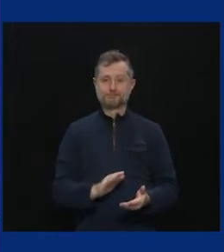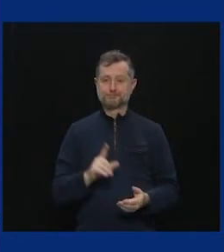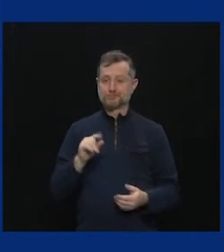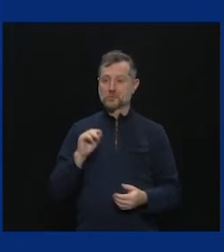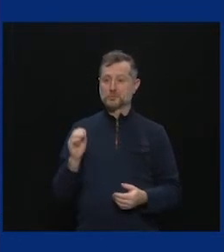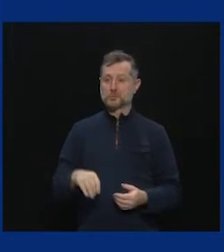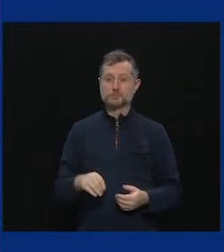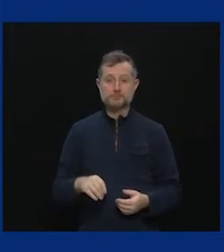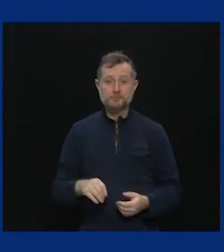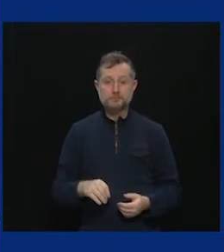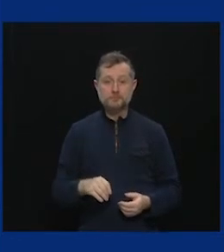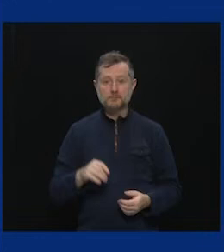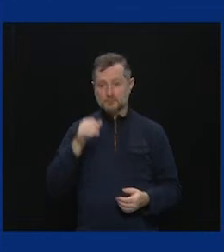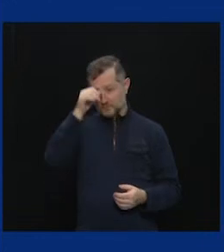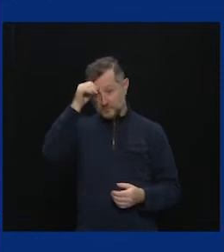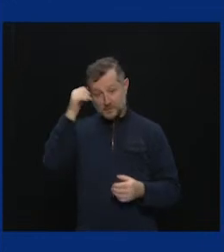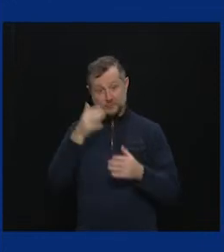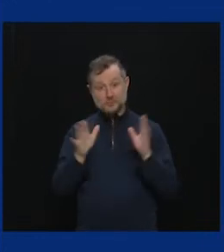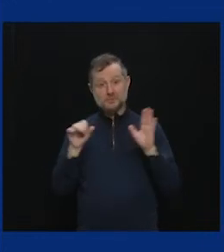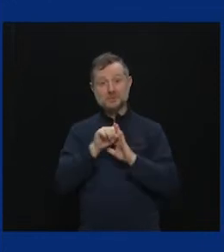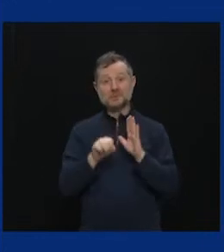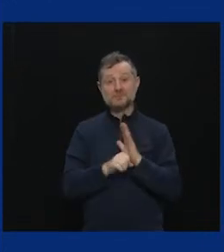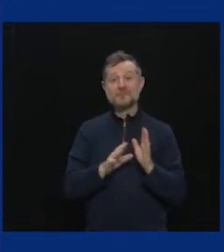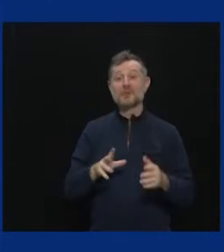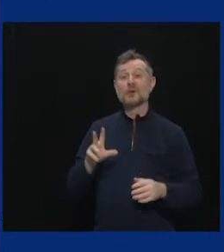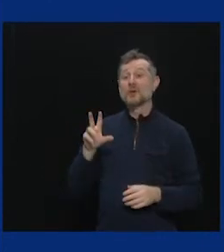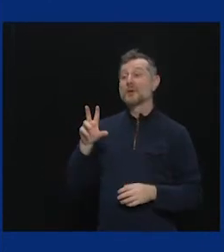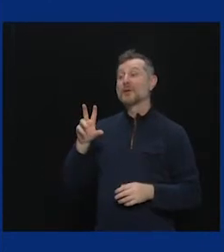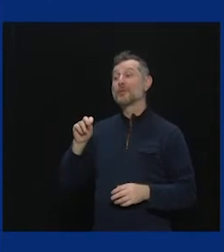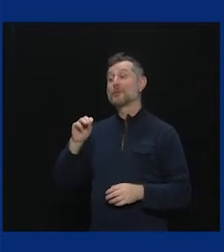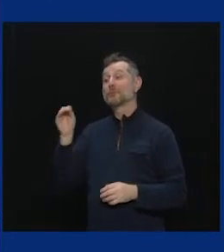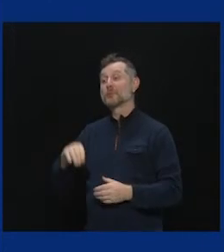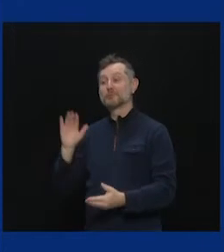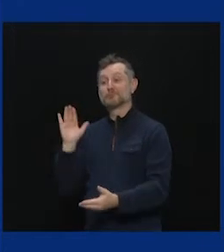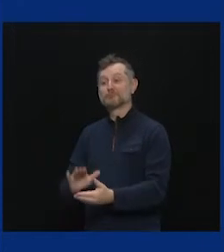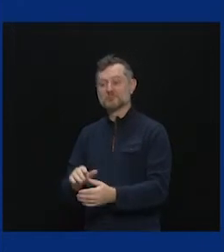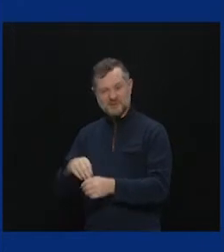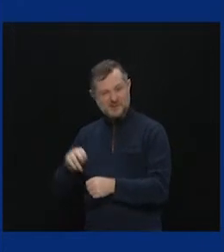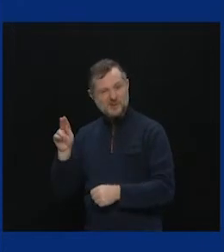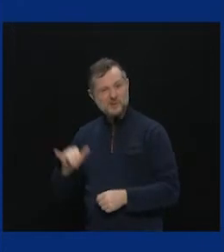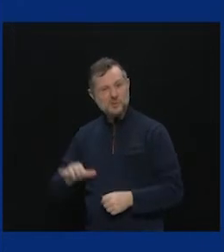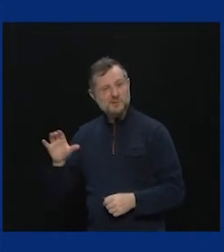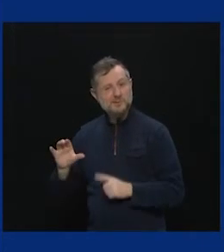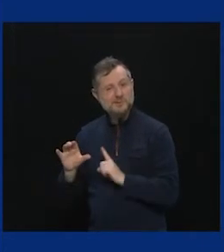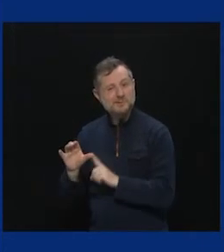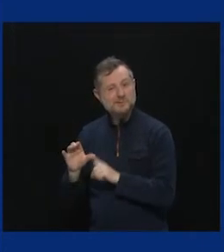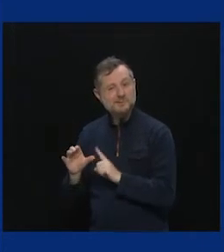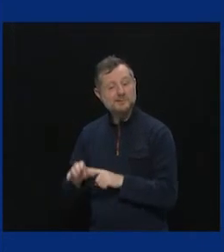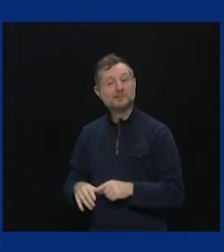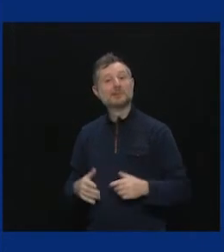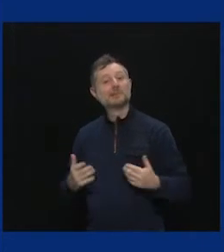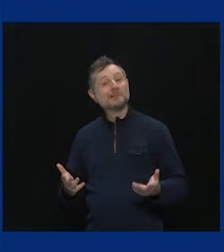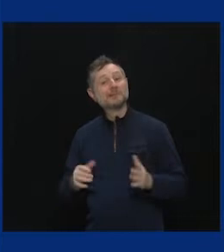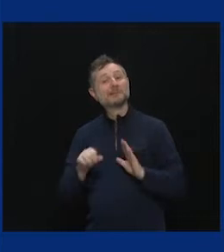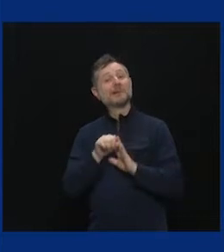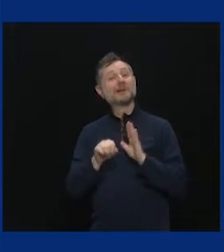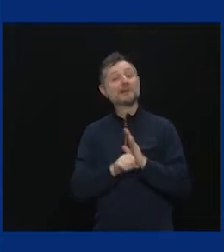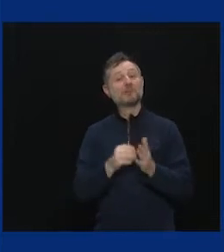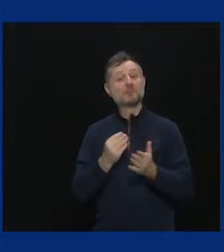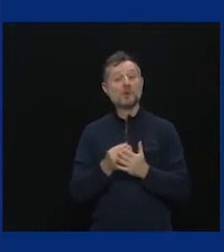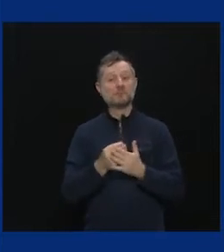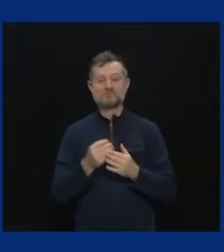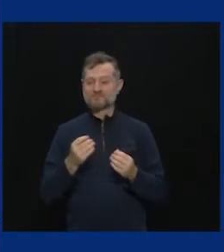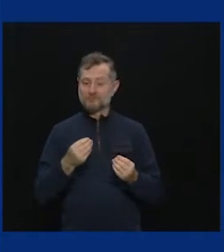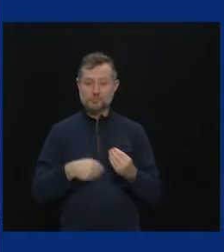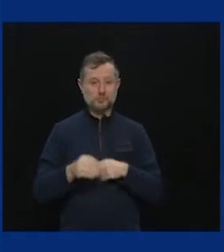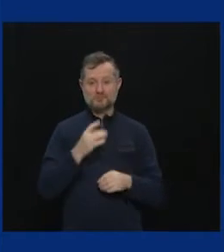City. State Comptroller's Office estimated that we've had a $60 billion hit to tourism. And we talk about the people who've lost